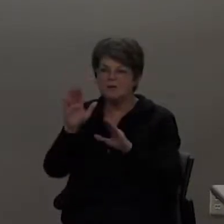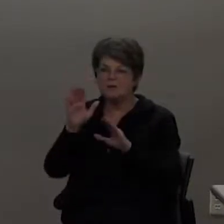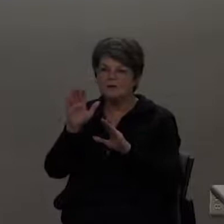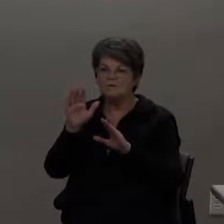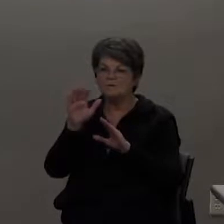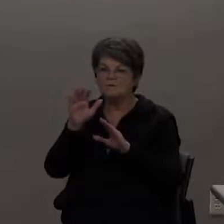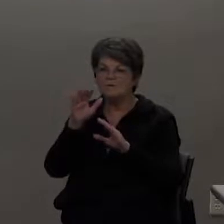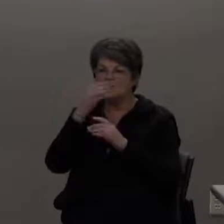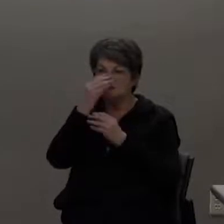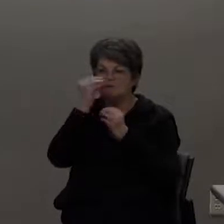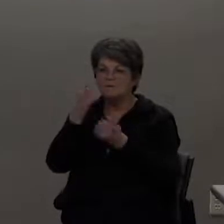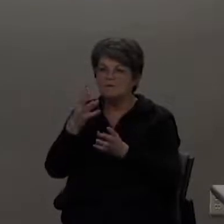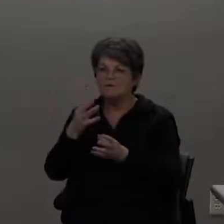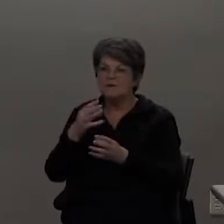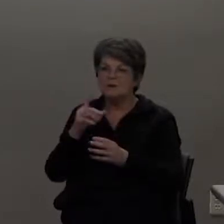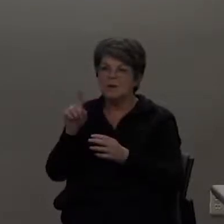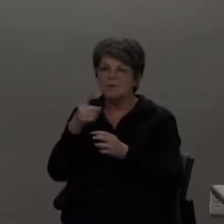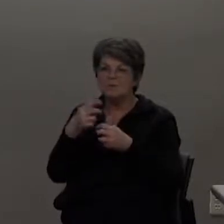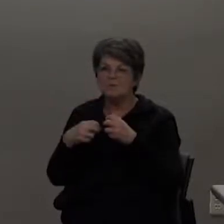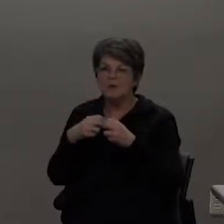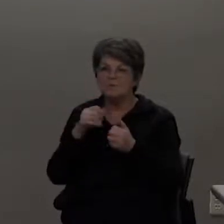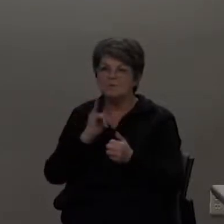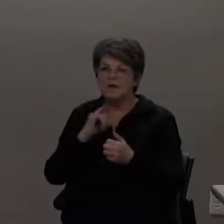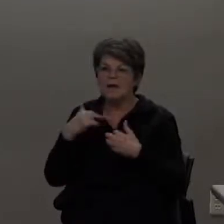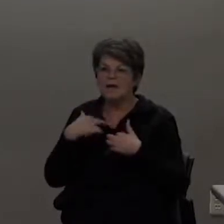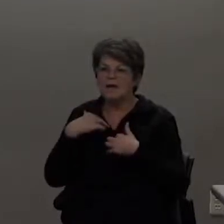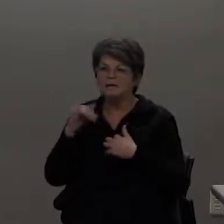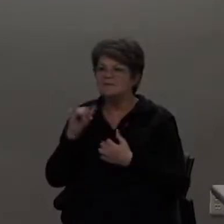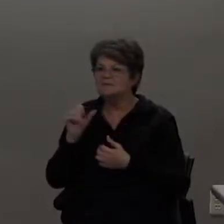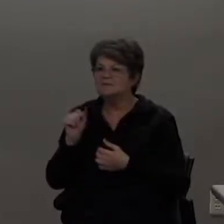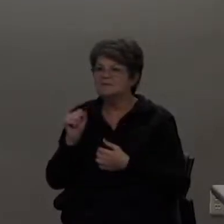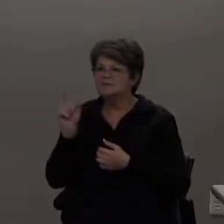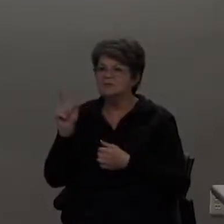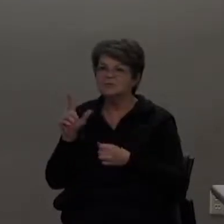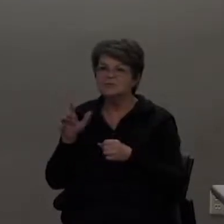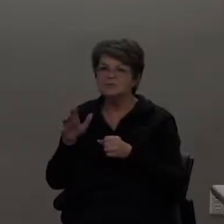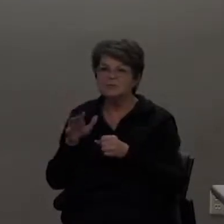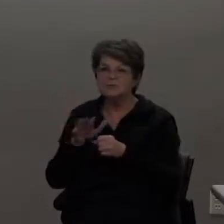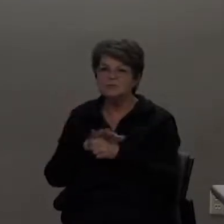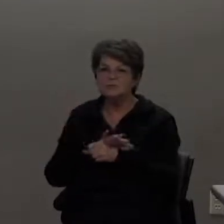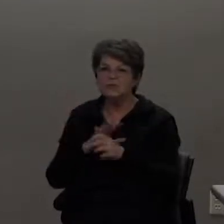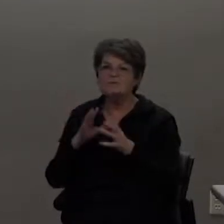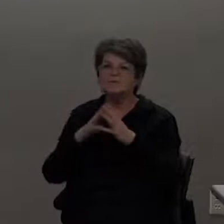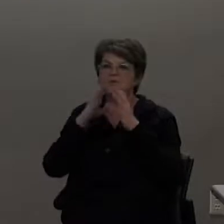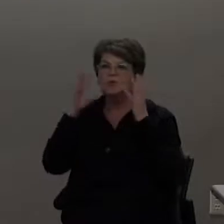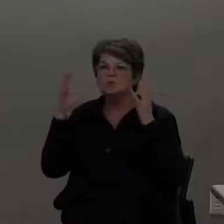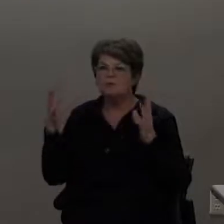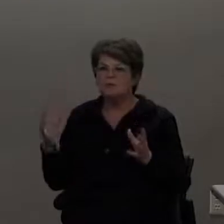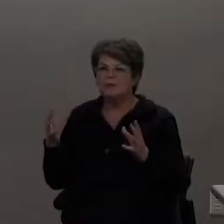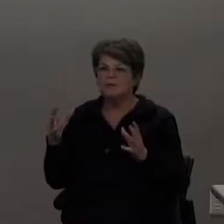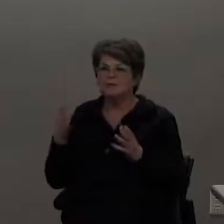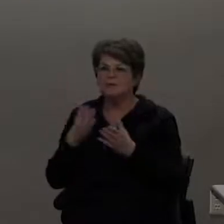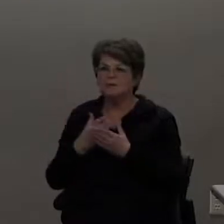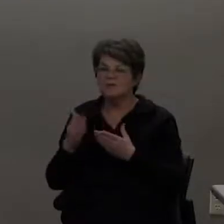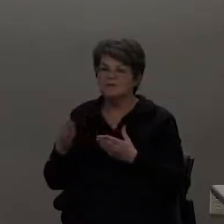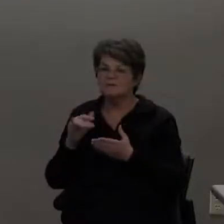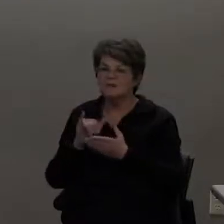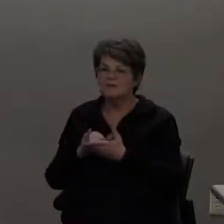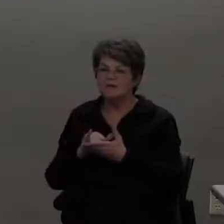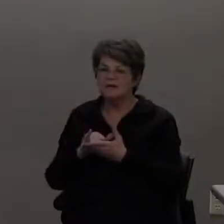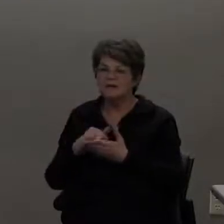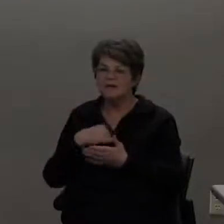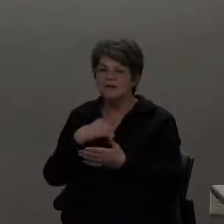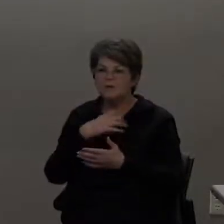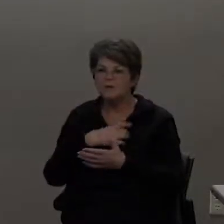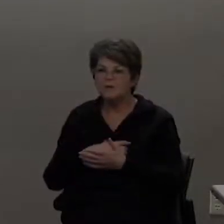Only one problem I have is you've covered so much stuff that I